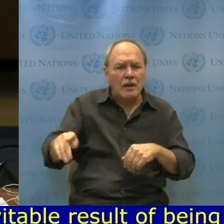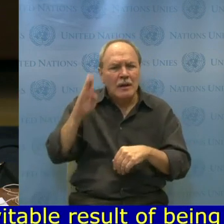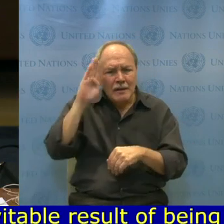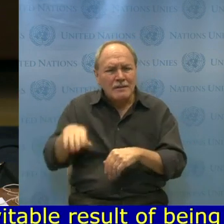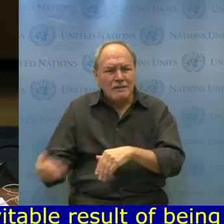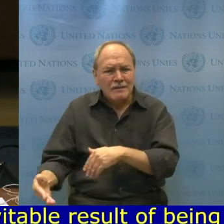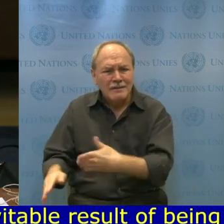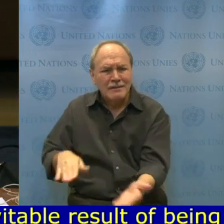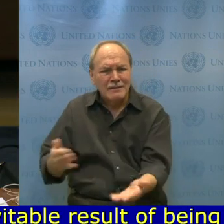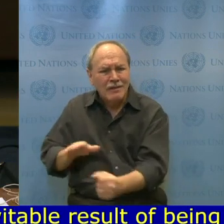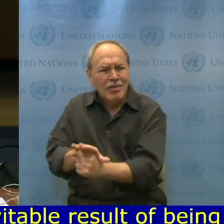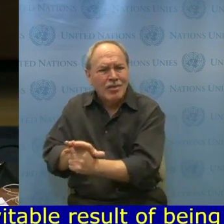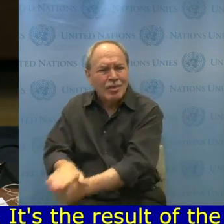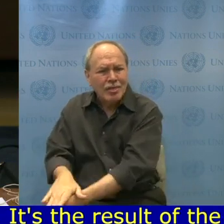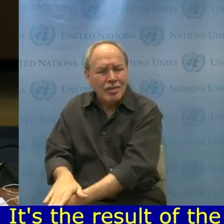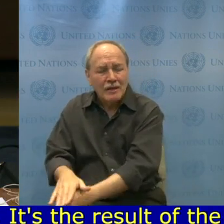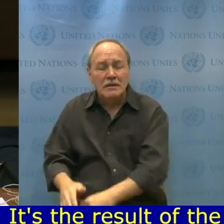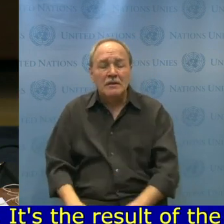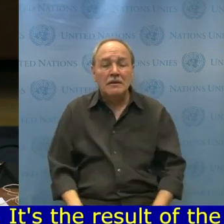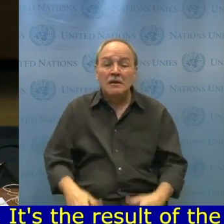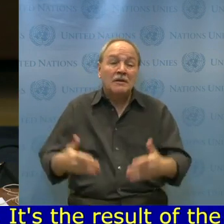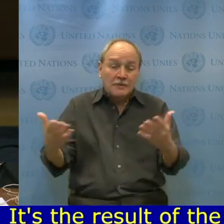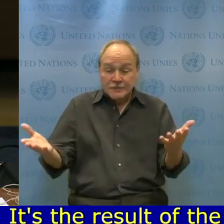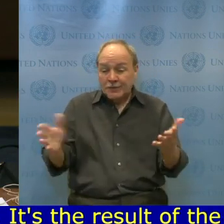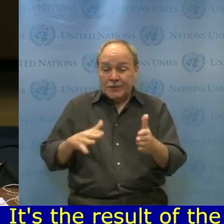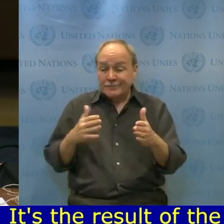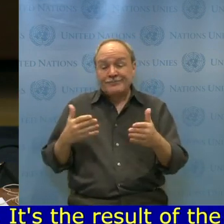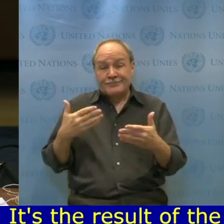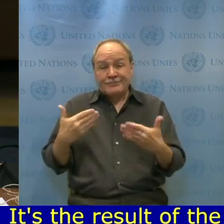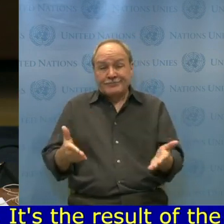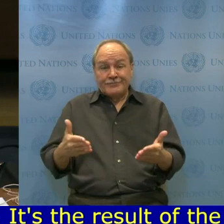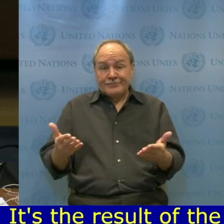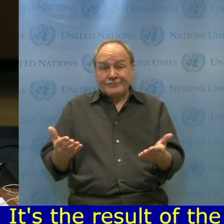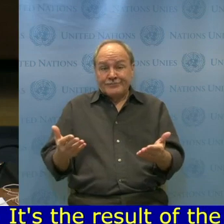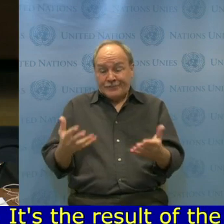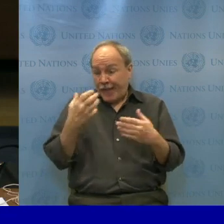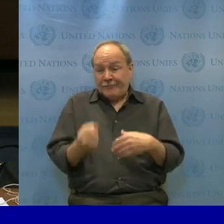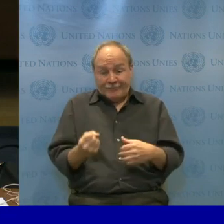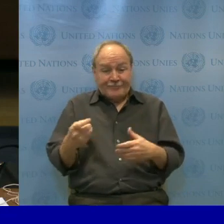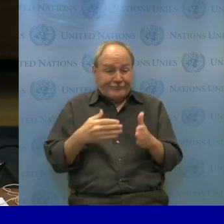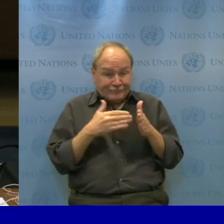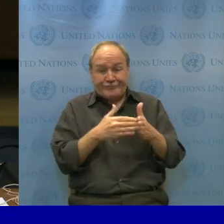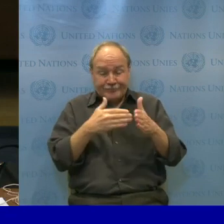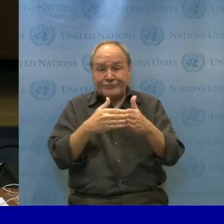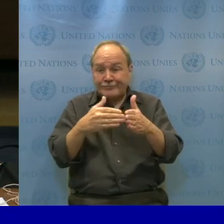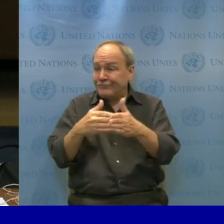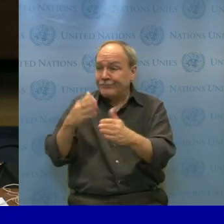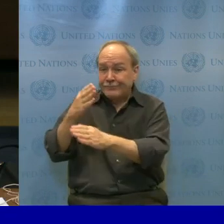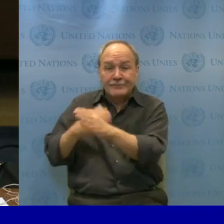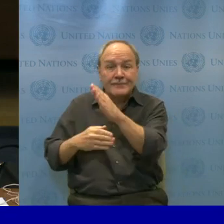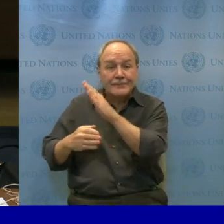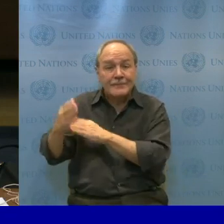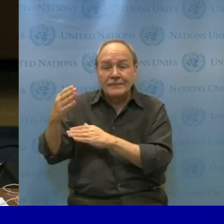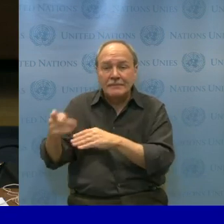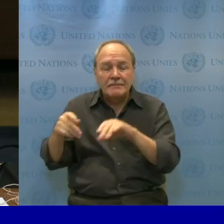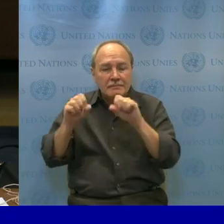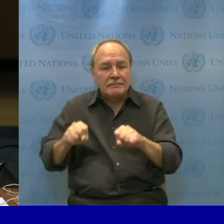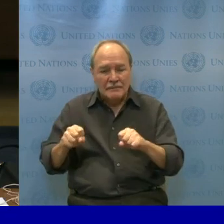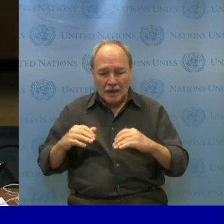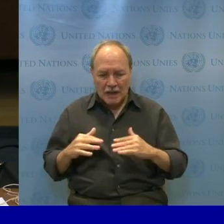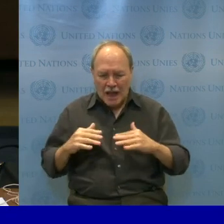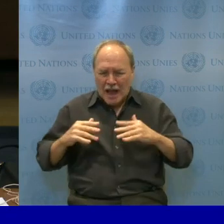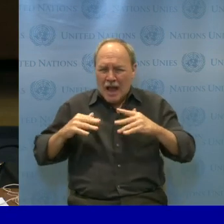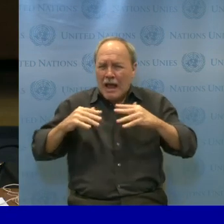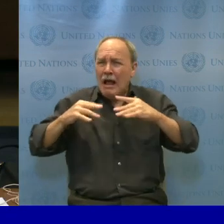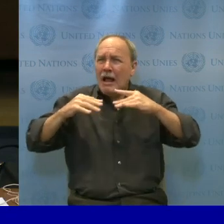of barriers that have to be overcome to ensure that persons with disability may enjoy the highest possible level